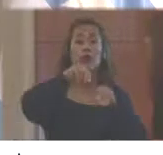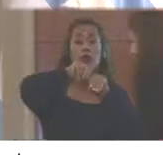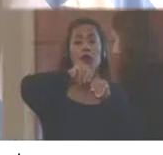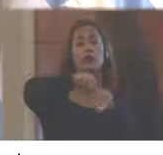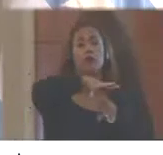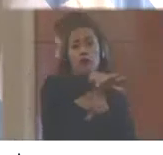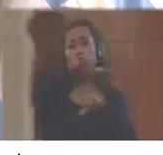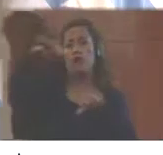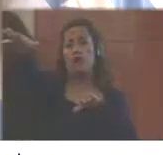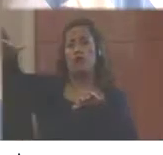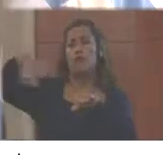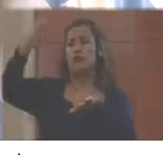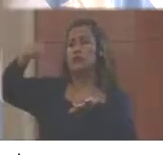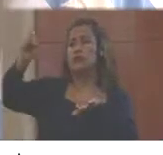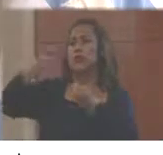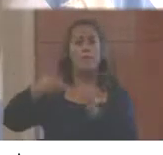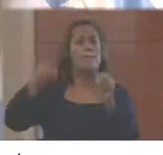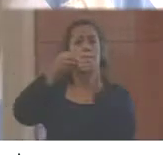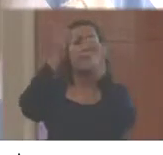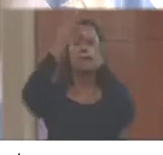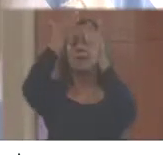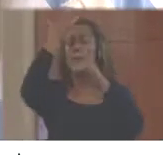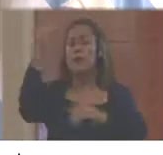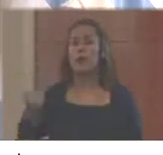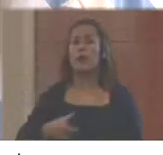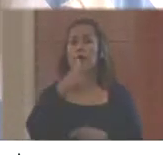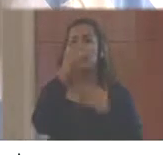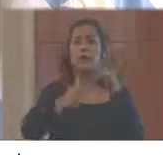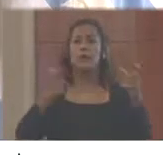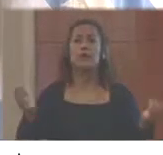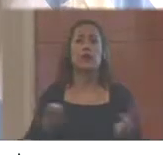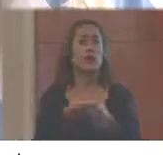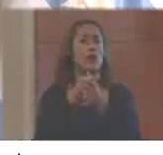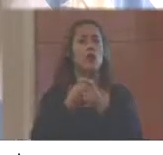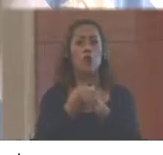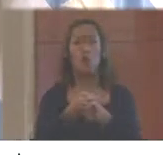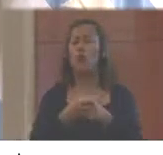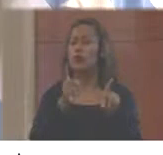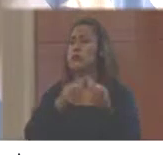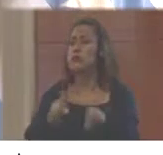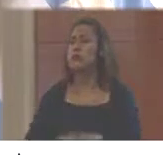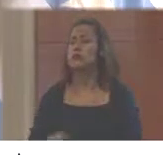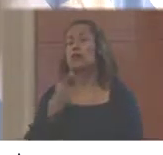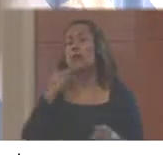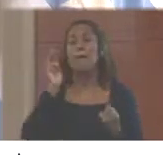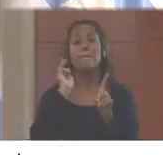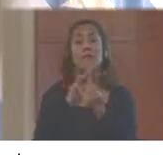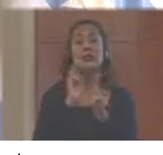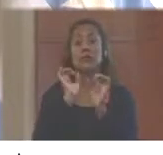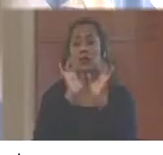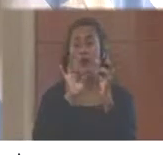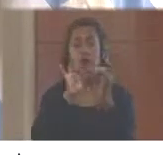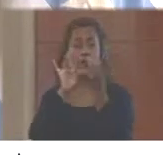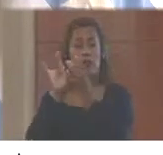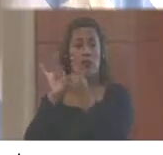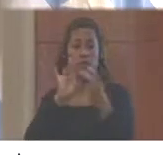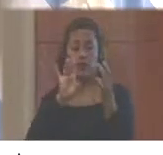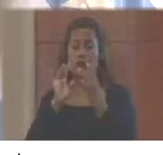emergency instant messaging via the mobile networks. We are developing a national search and rescue